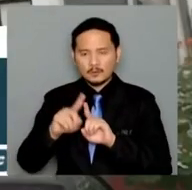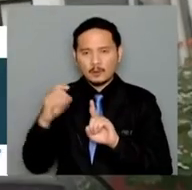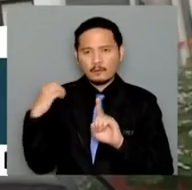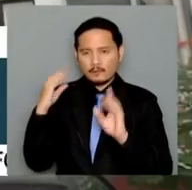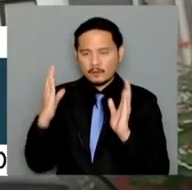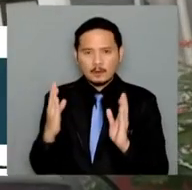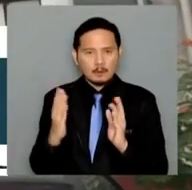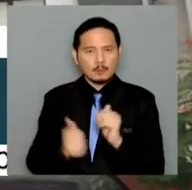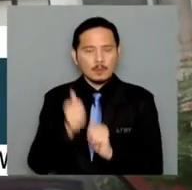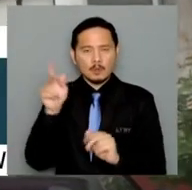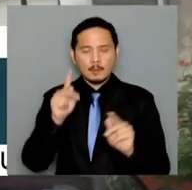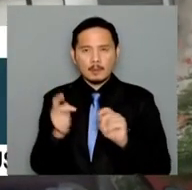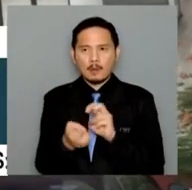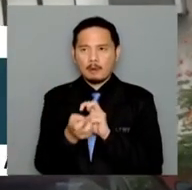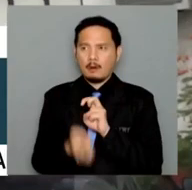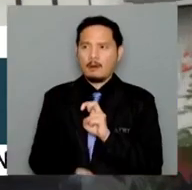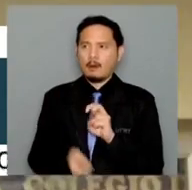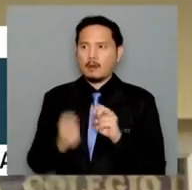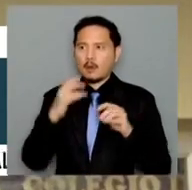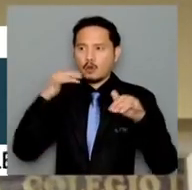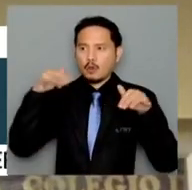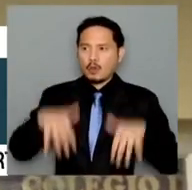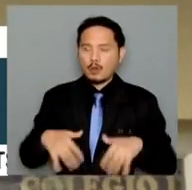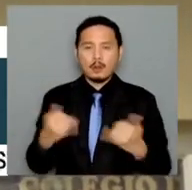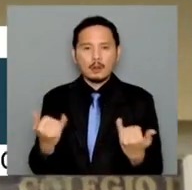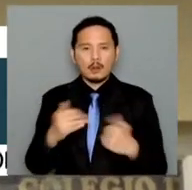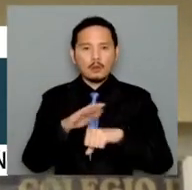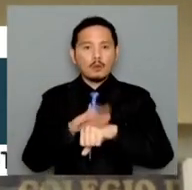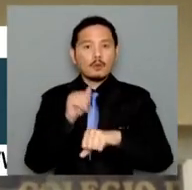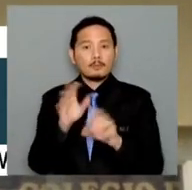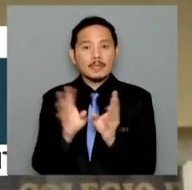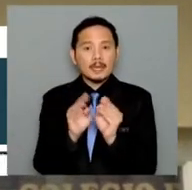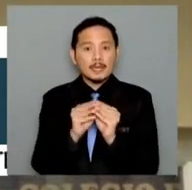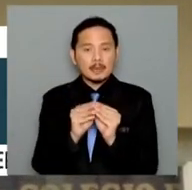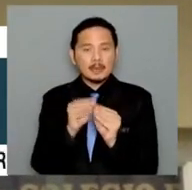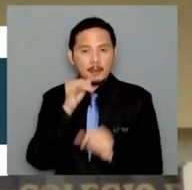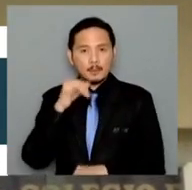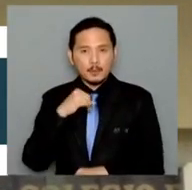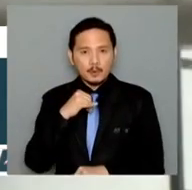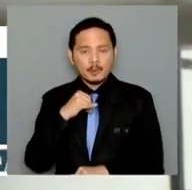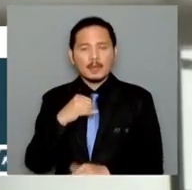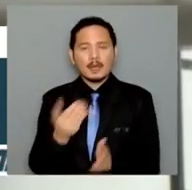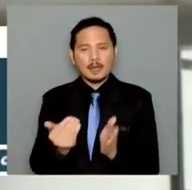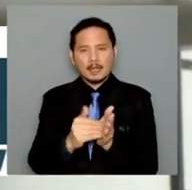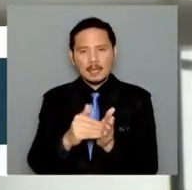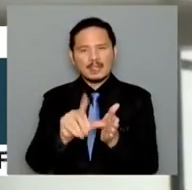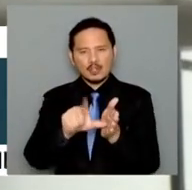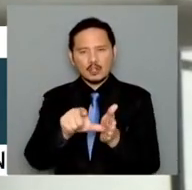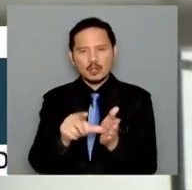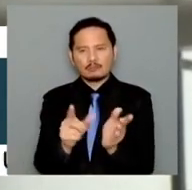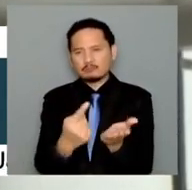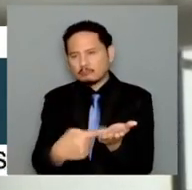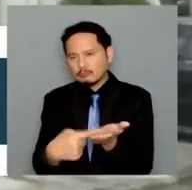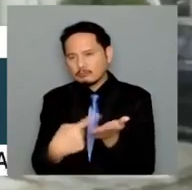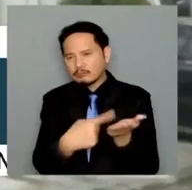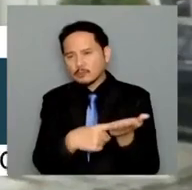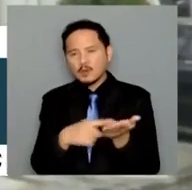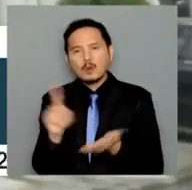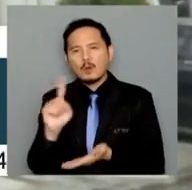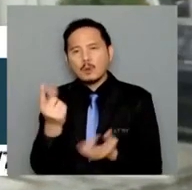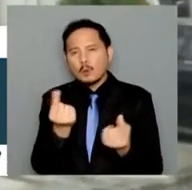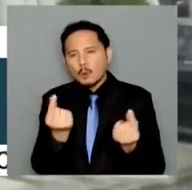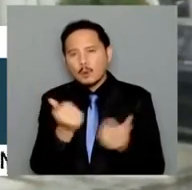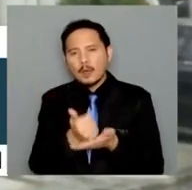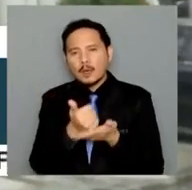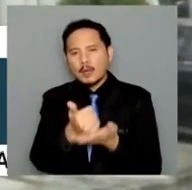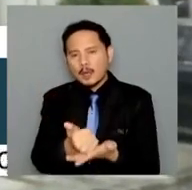at nagpatawag ako ng meeting kahapon at mamaya mag-uusap ulit kung ano ang pwedeng gawin para tulungan ang mga